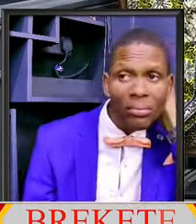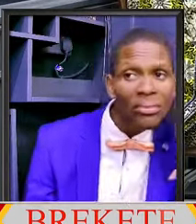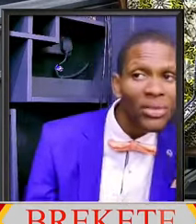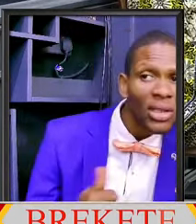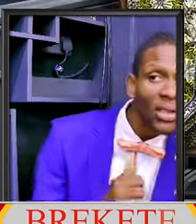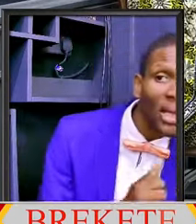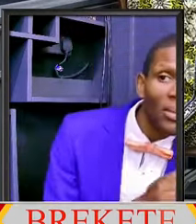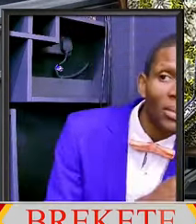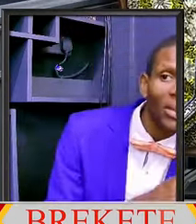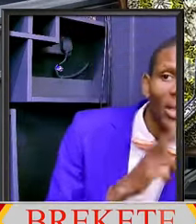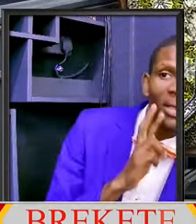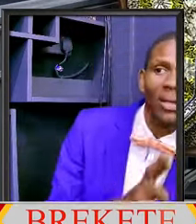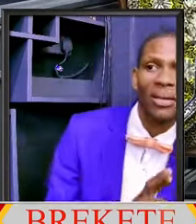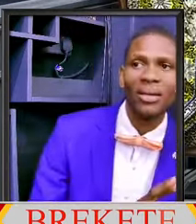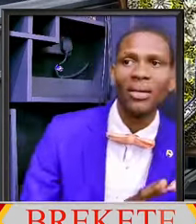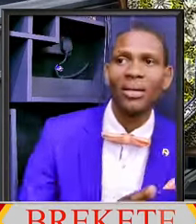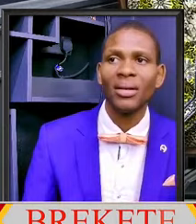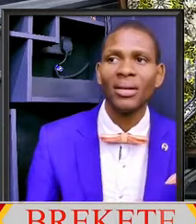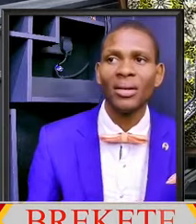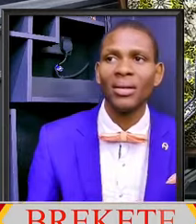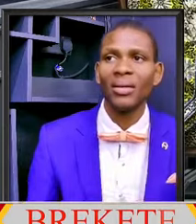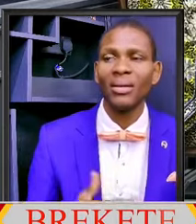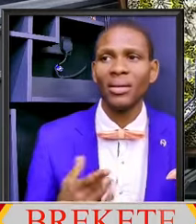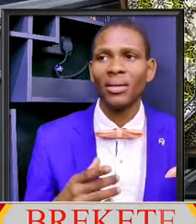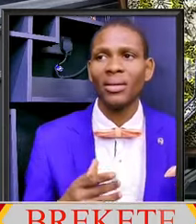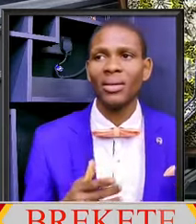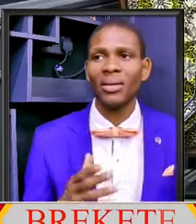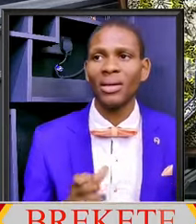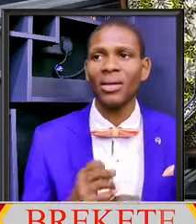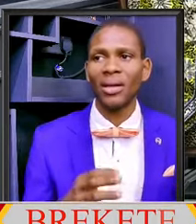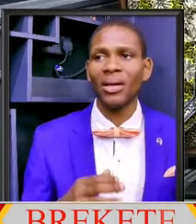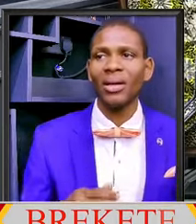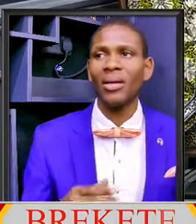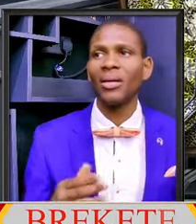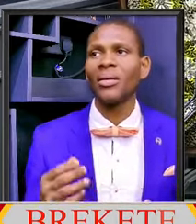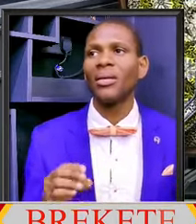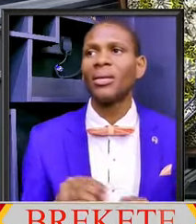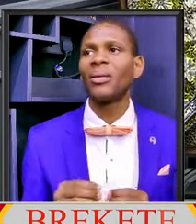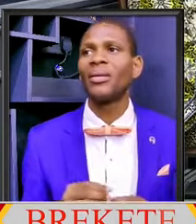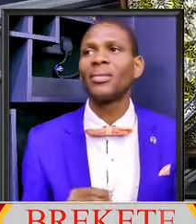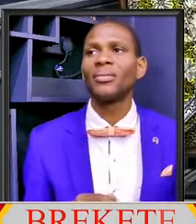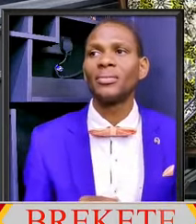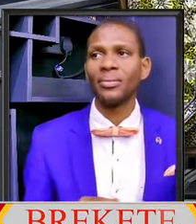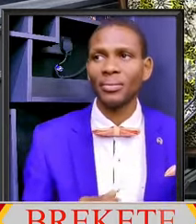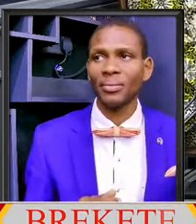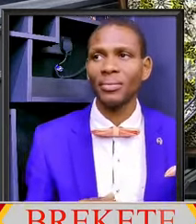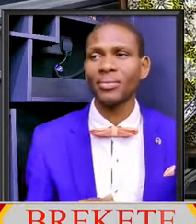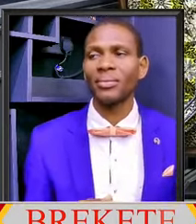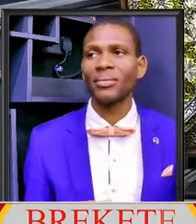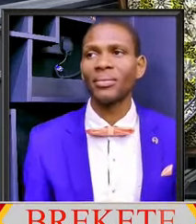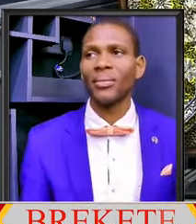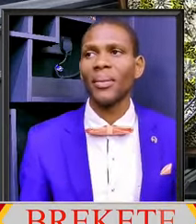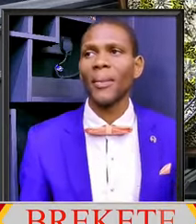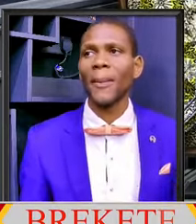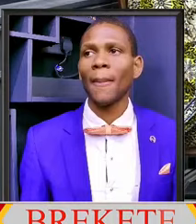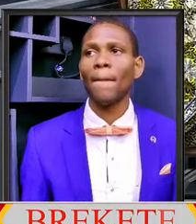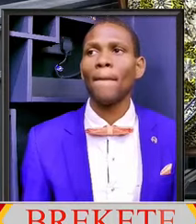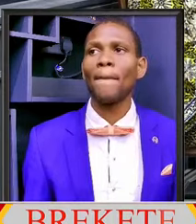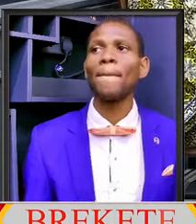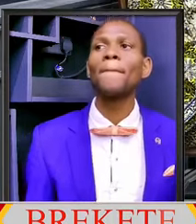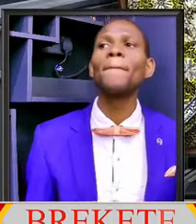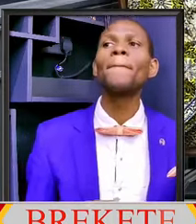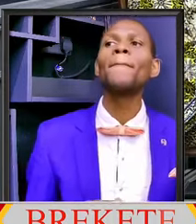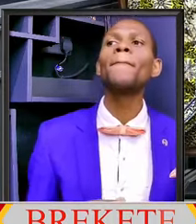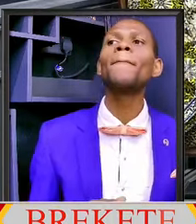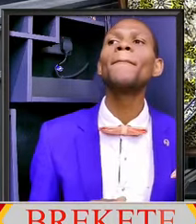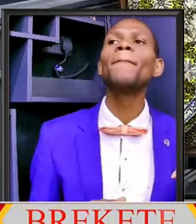Let's appreciate. Abe, collect her number. Kuma yarinya na tana son kullun ta ce wai ordinary Ahmed na ce burin ya amfani da wannan daman ki